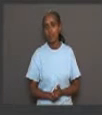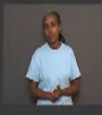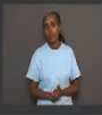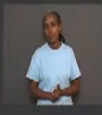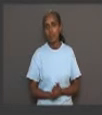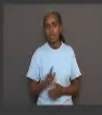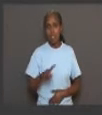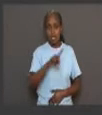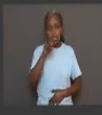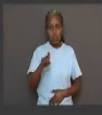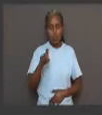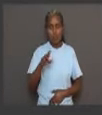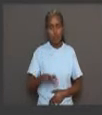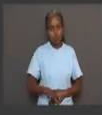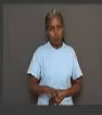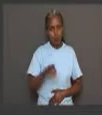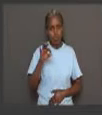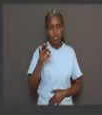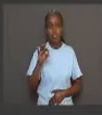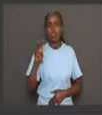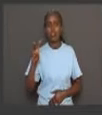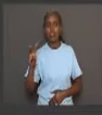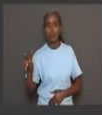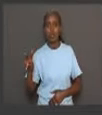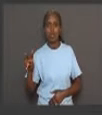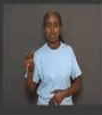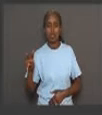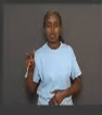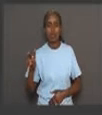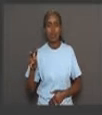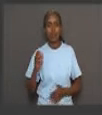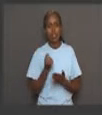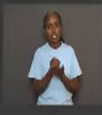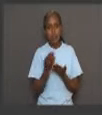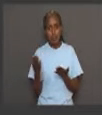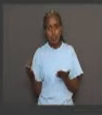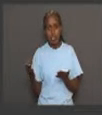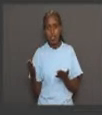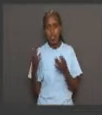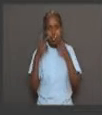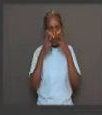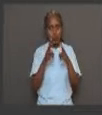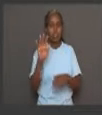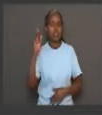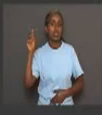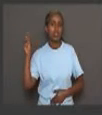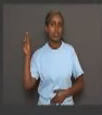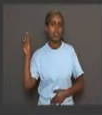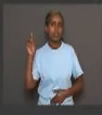The equation to find out the velocity of the particle looks like this.